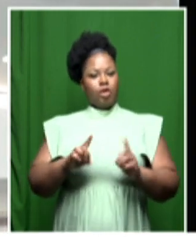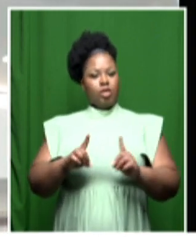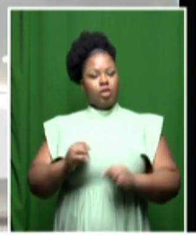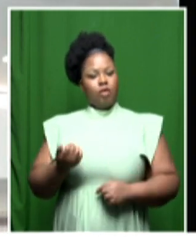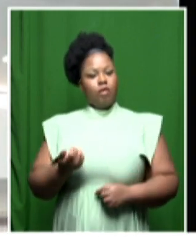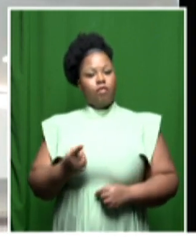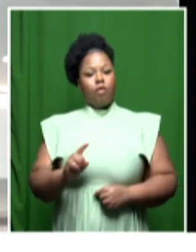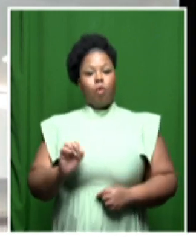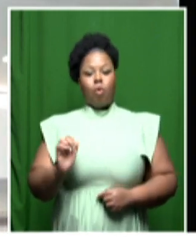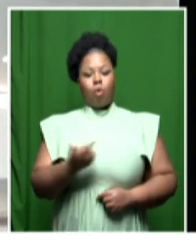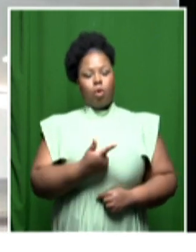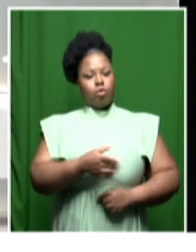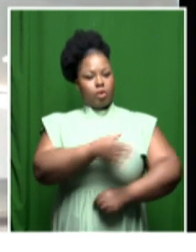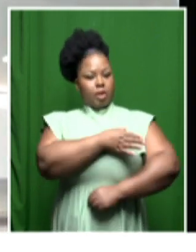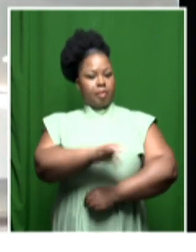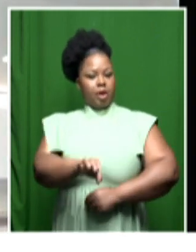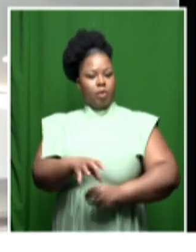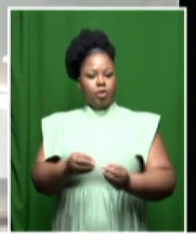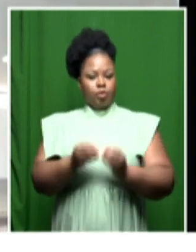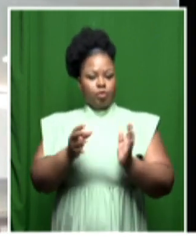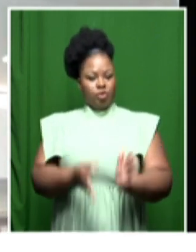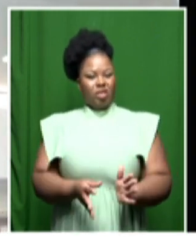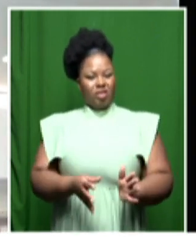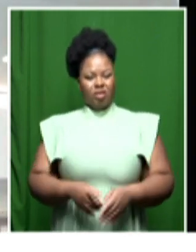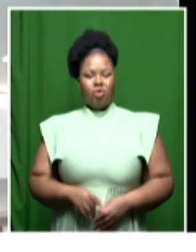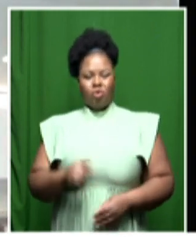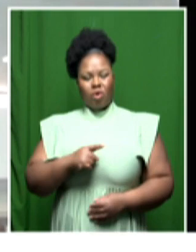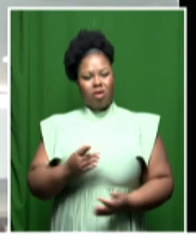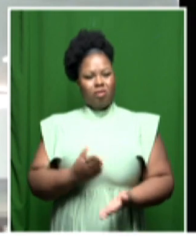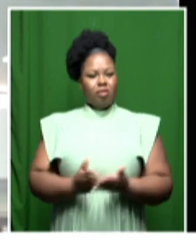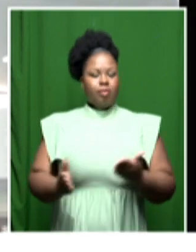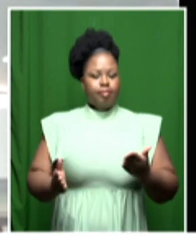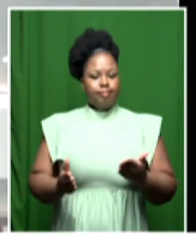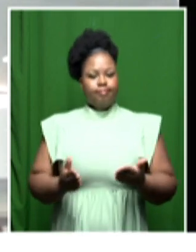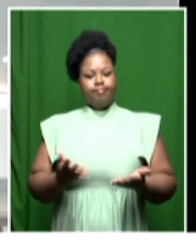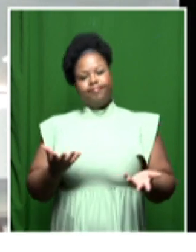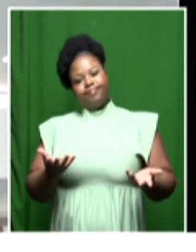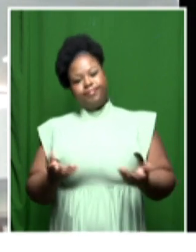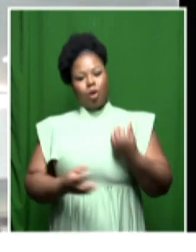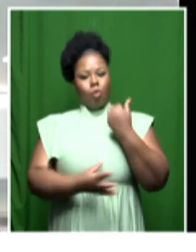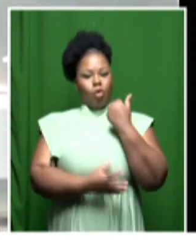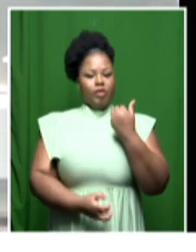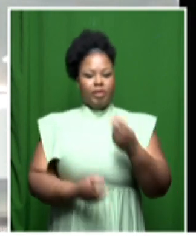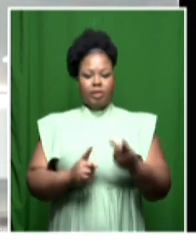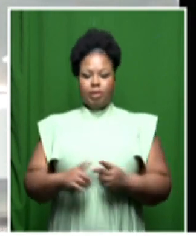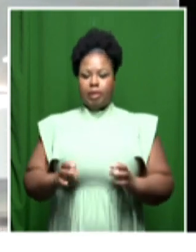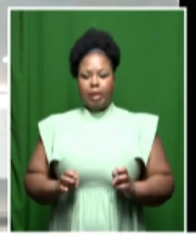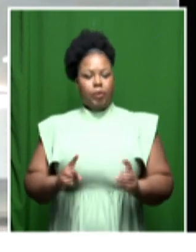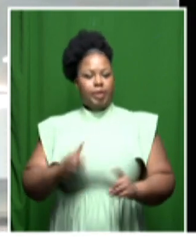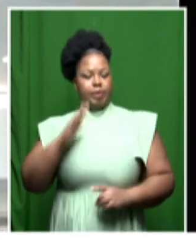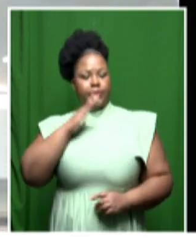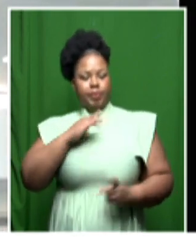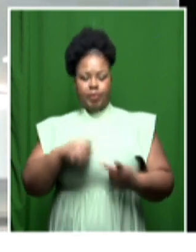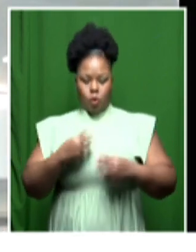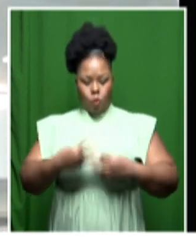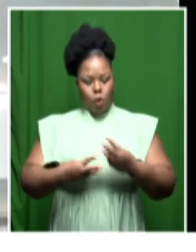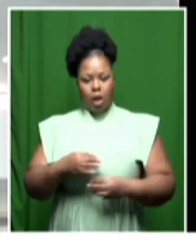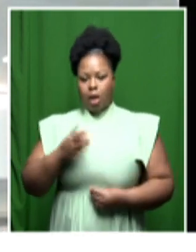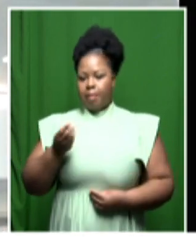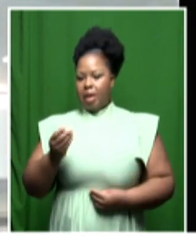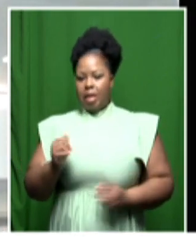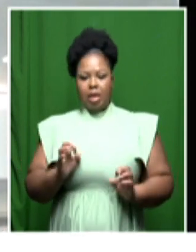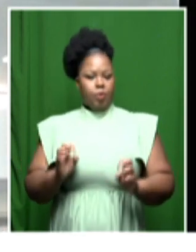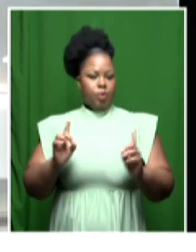ultimate goal is to empower students to break out of this vicious cycle of poverty, of no education, no job, no money,